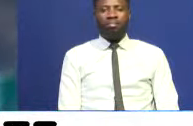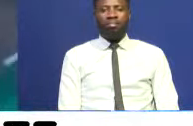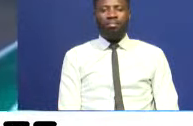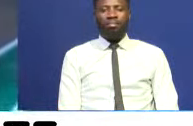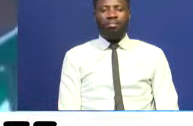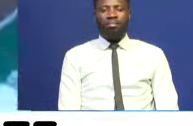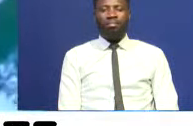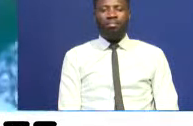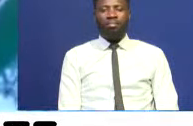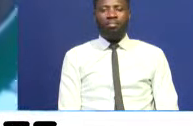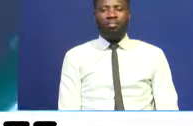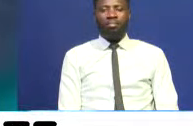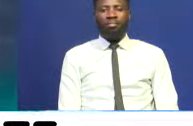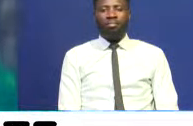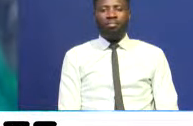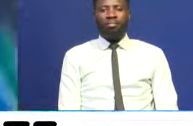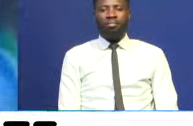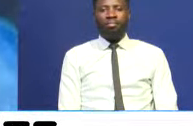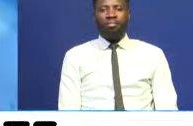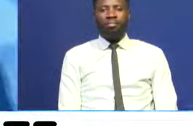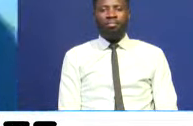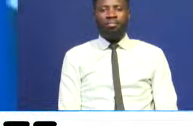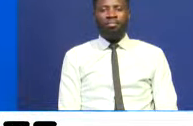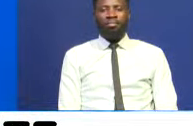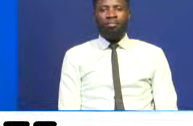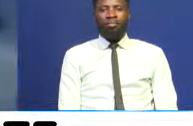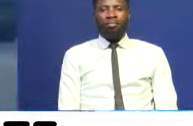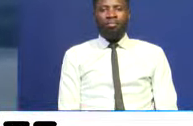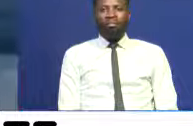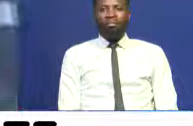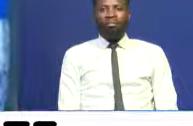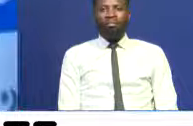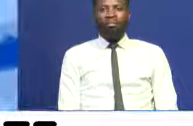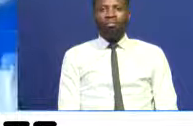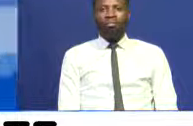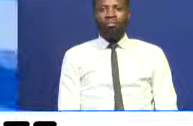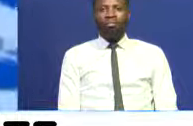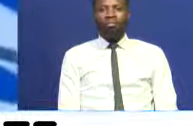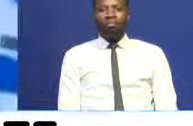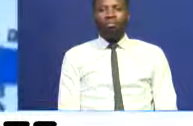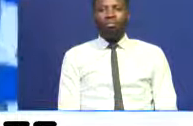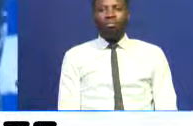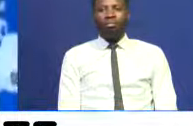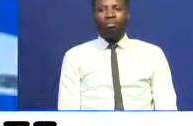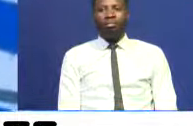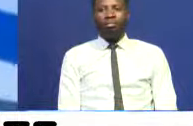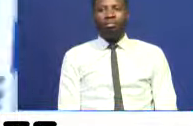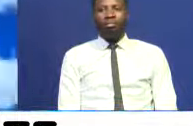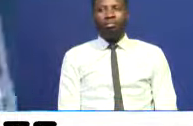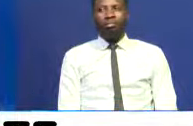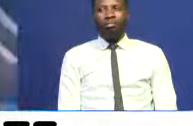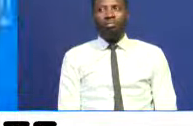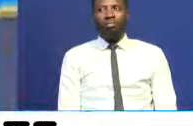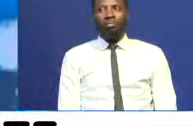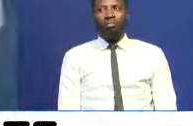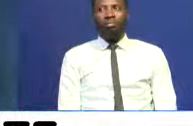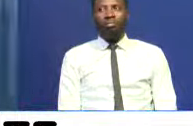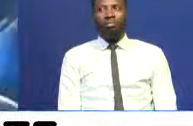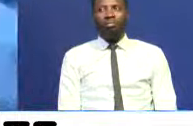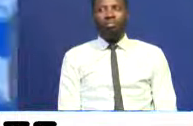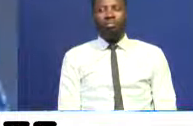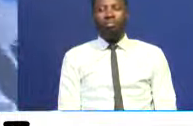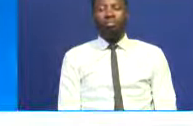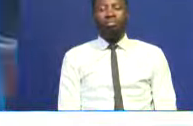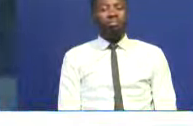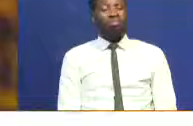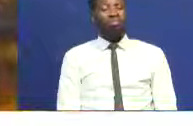Dan Shikanda daktari amenyanyuka na amefurahia kweli kweli. I belong to Jesus. The result means